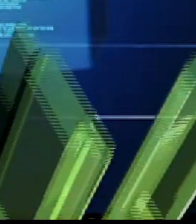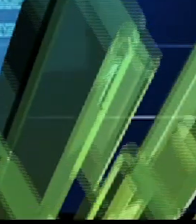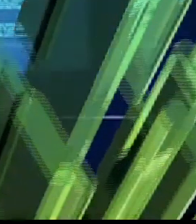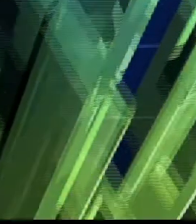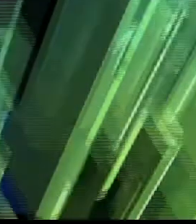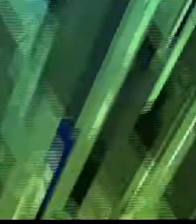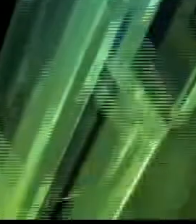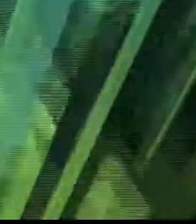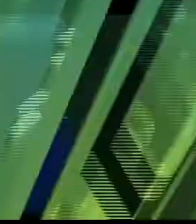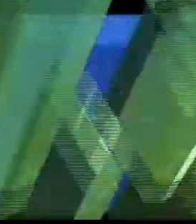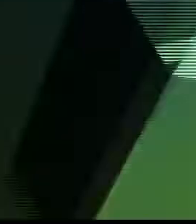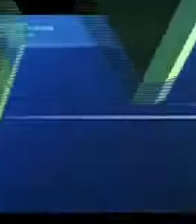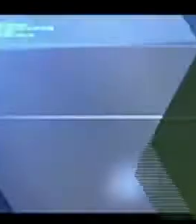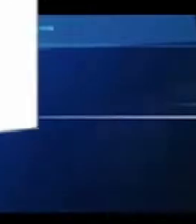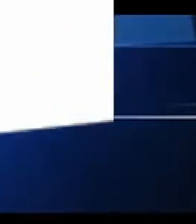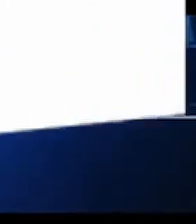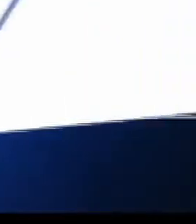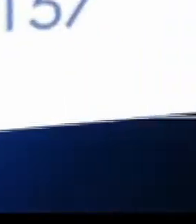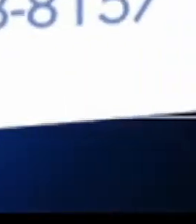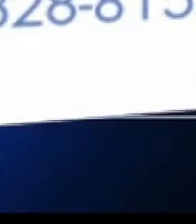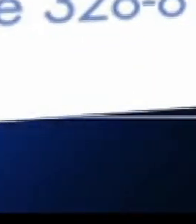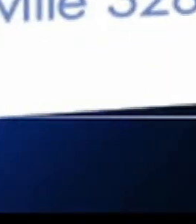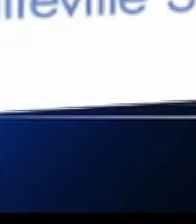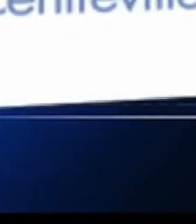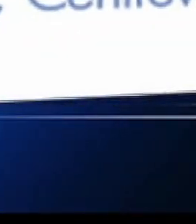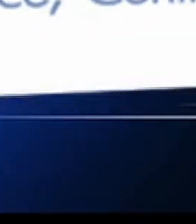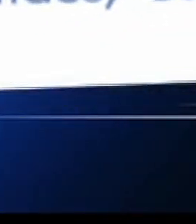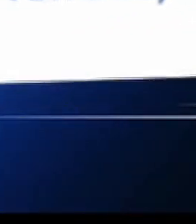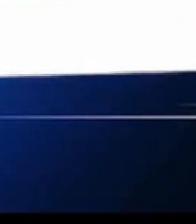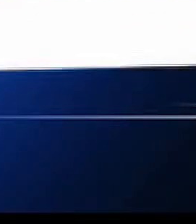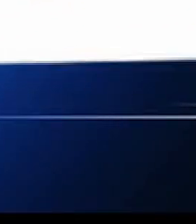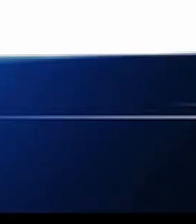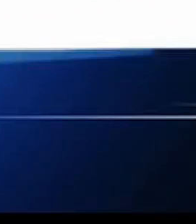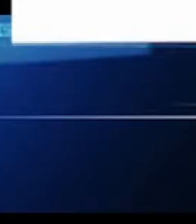ZNS Total Sports, brought to you by Fourth Terrace Diagnostic Center.